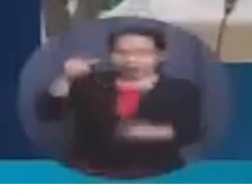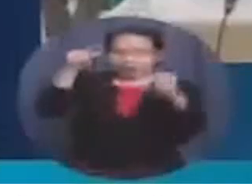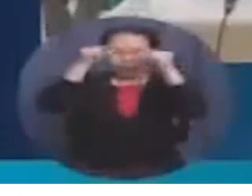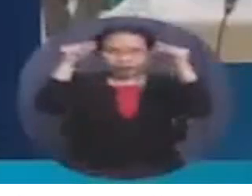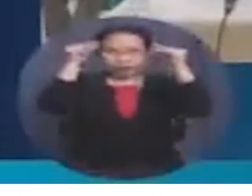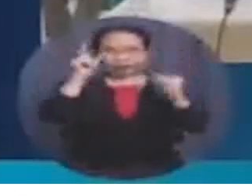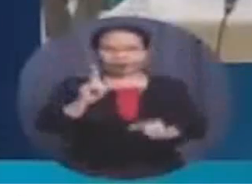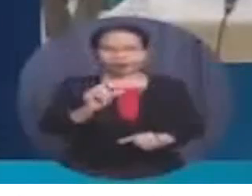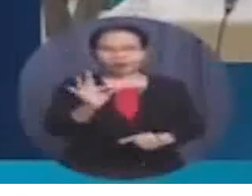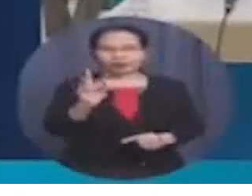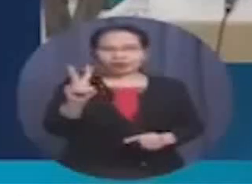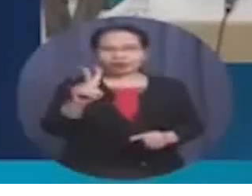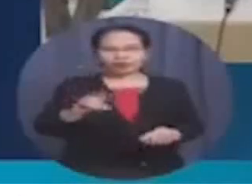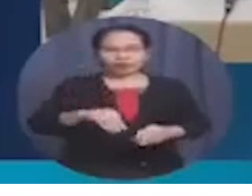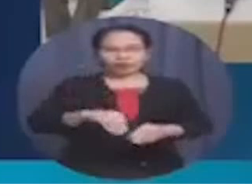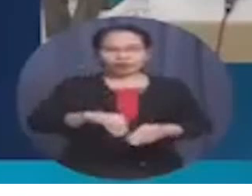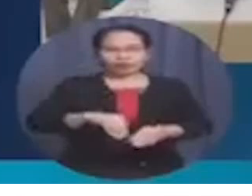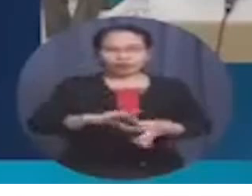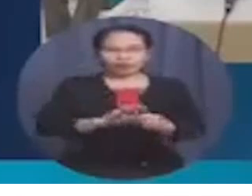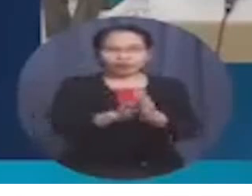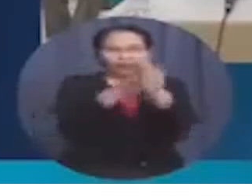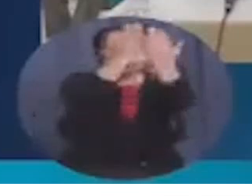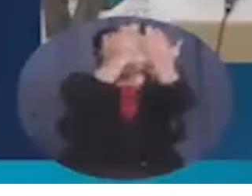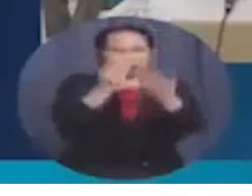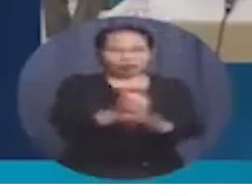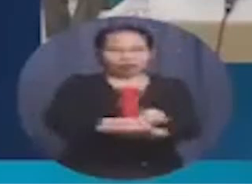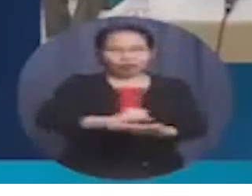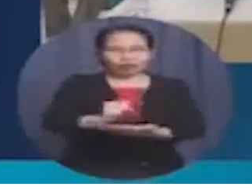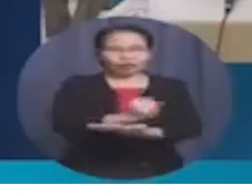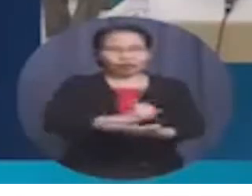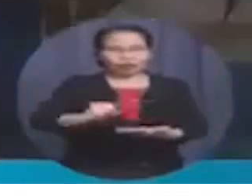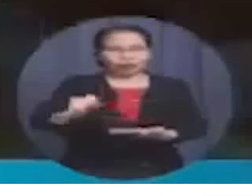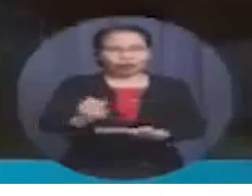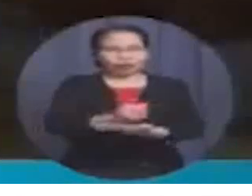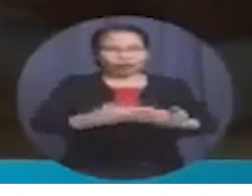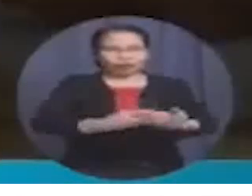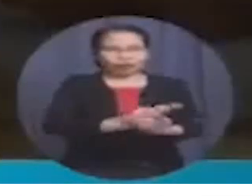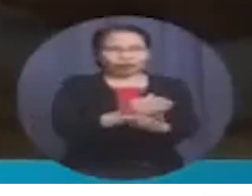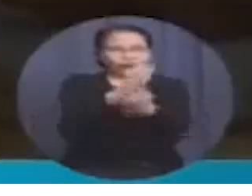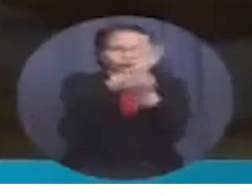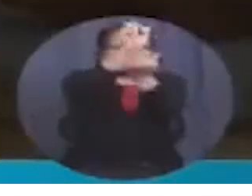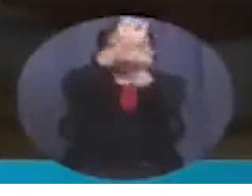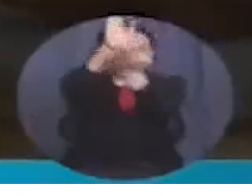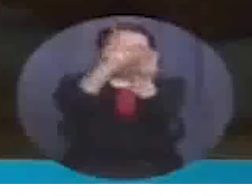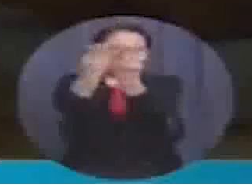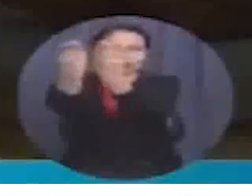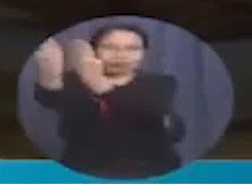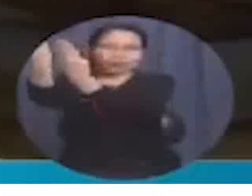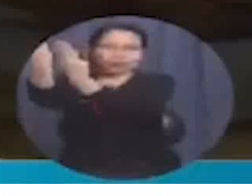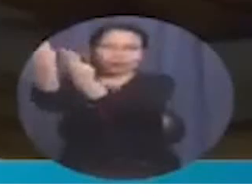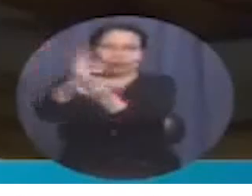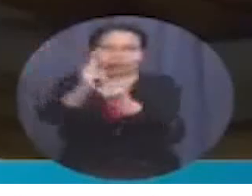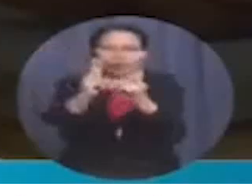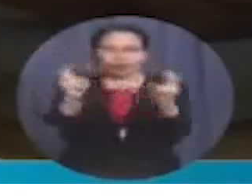Moses 92 of the book of Psalms, kapatid na Daniel, before the mountains were brought forth,